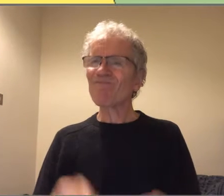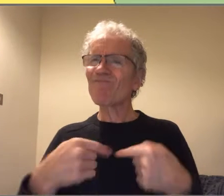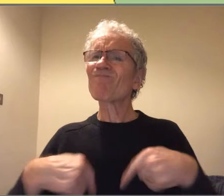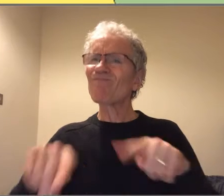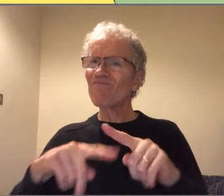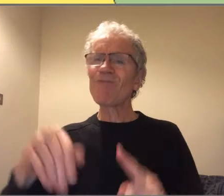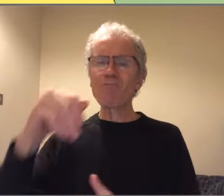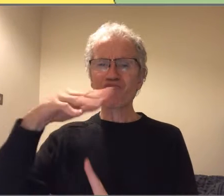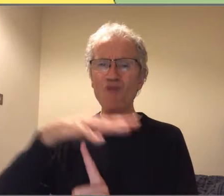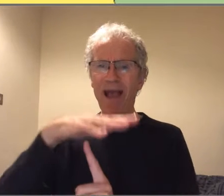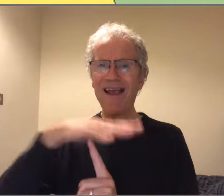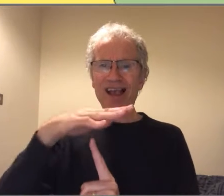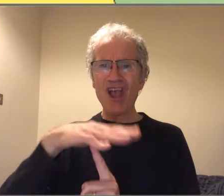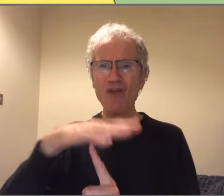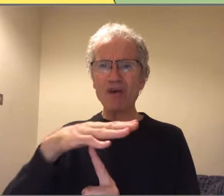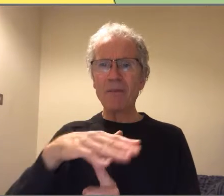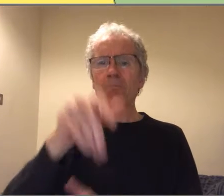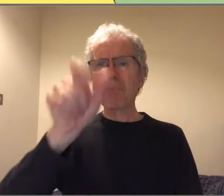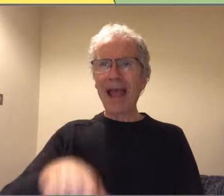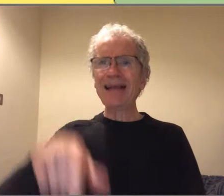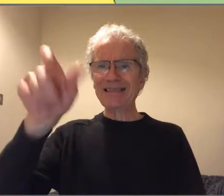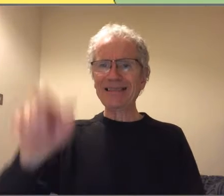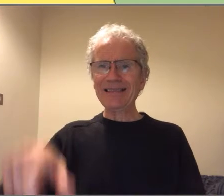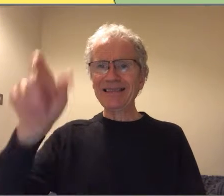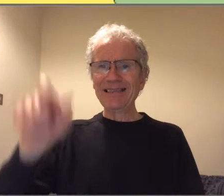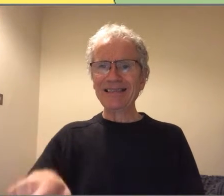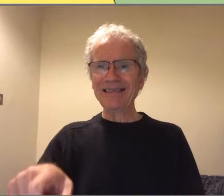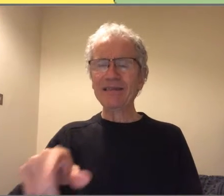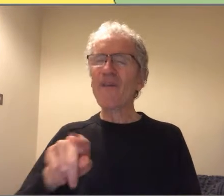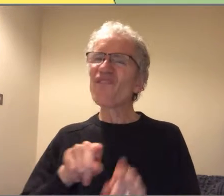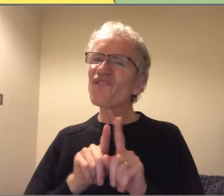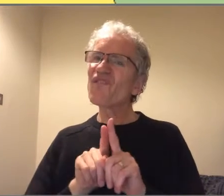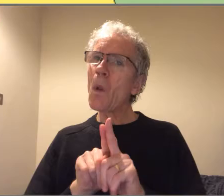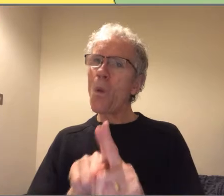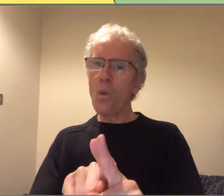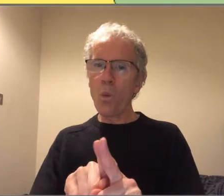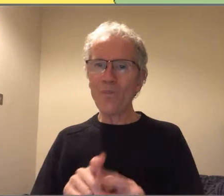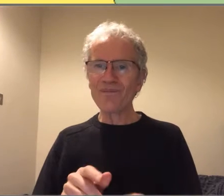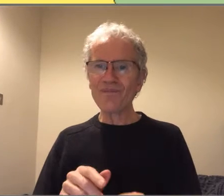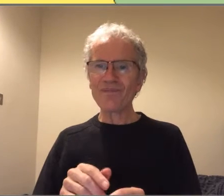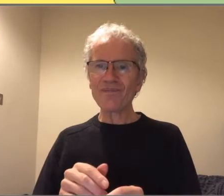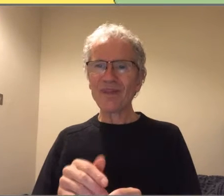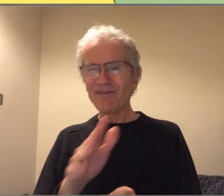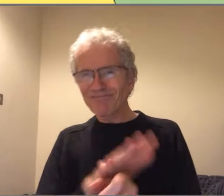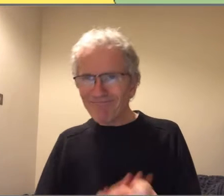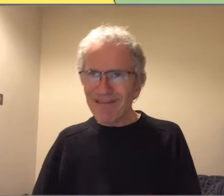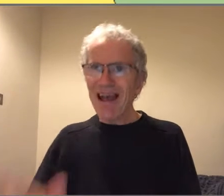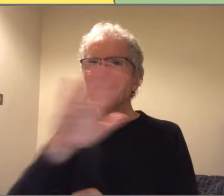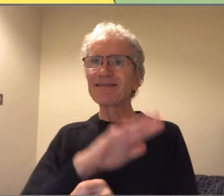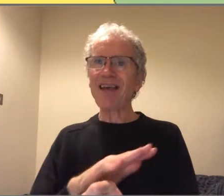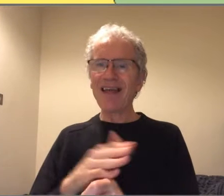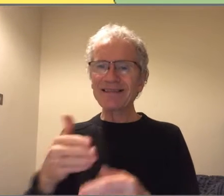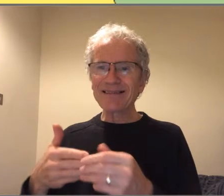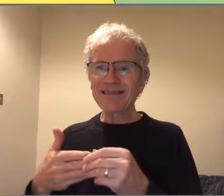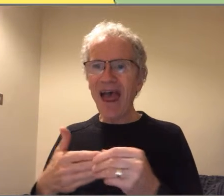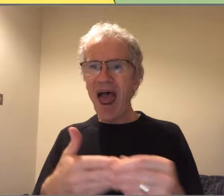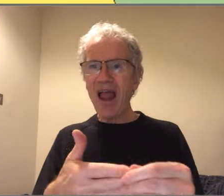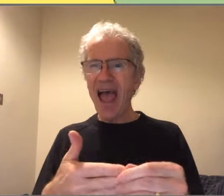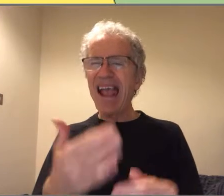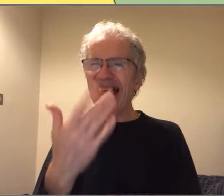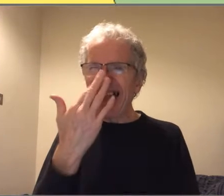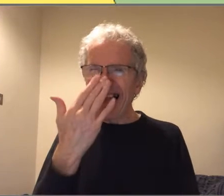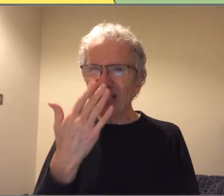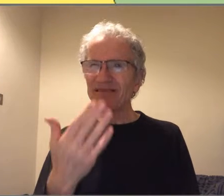We are prioritising patients based on national guidelines for age and clinical risk level as set out by the Government's Joint